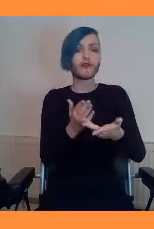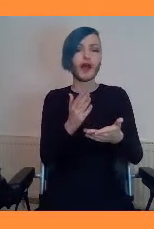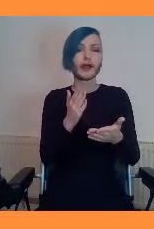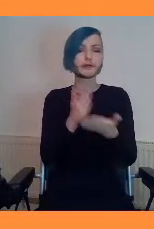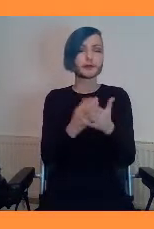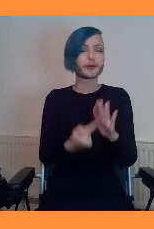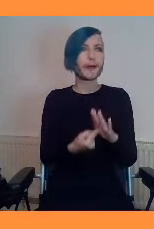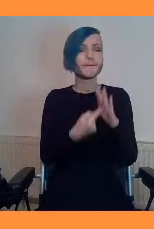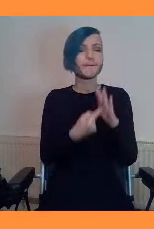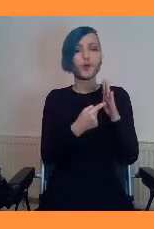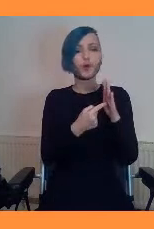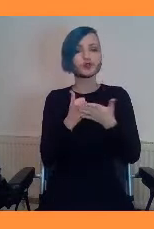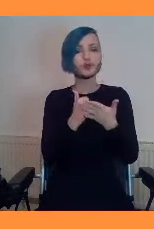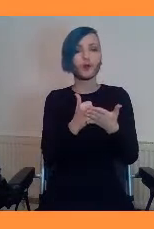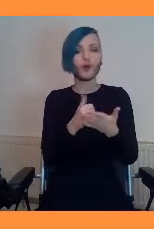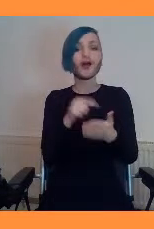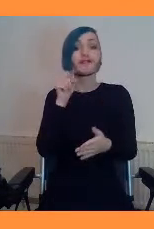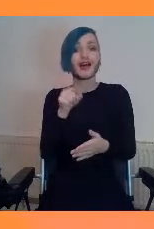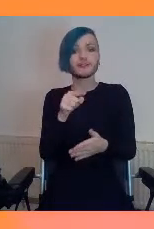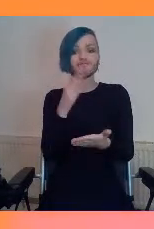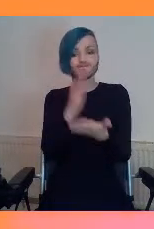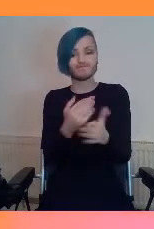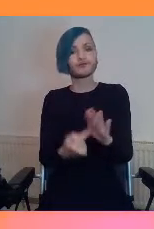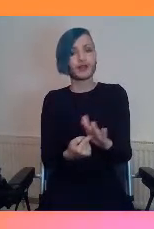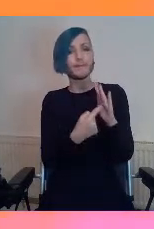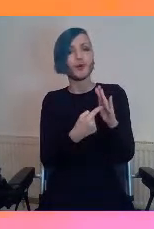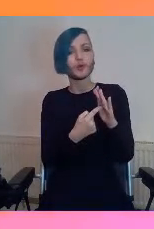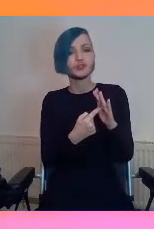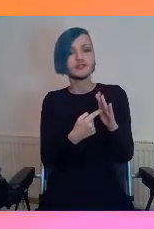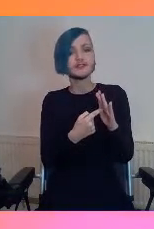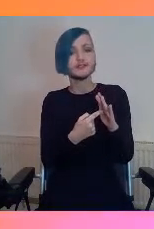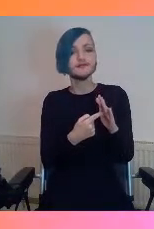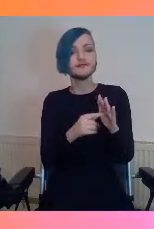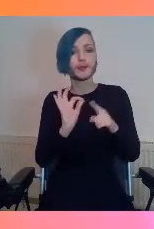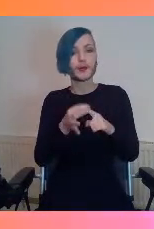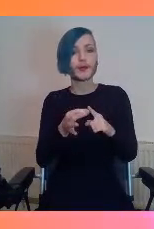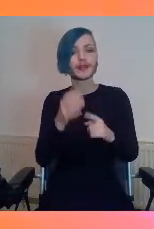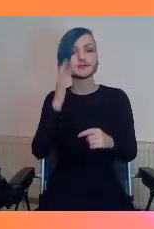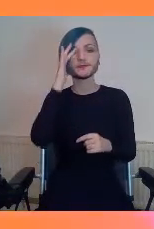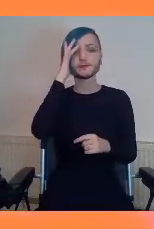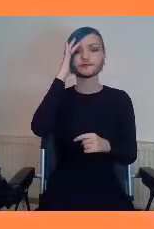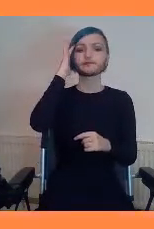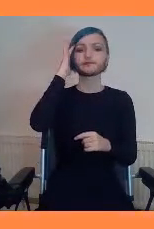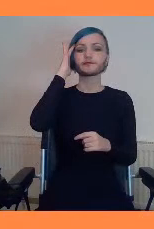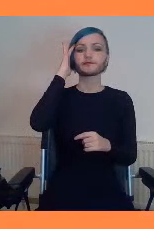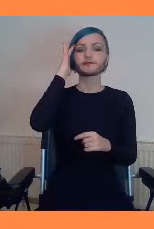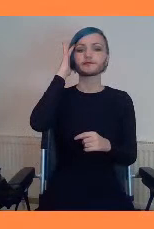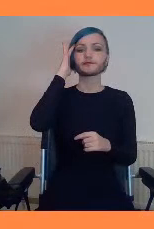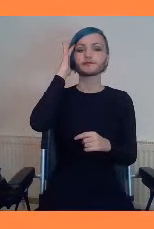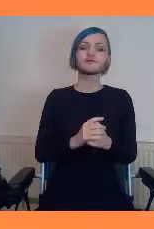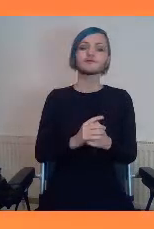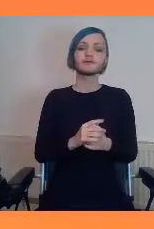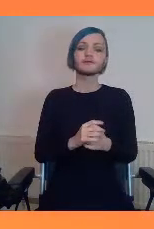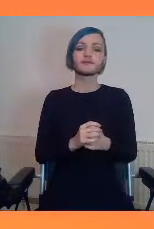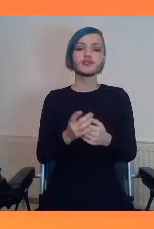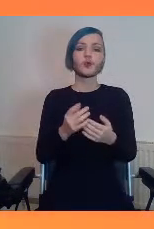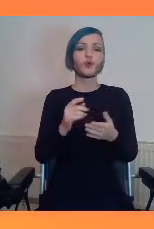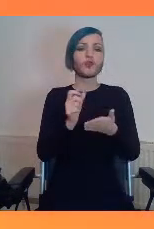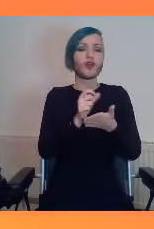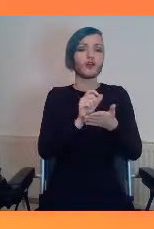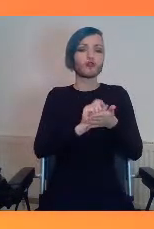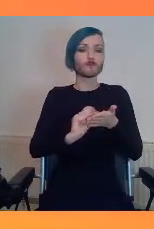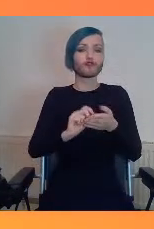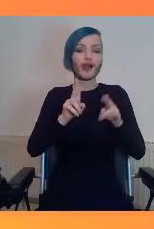message that we need to hear and we need to act on. And if people, in terms of that Rights for Right campaign or